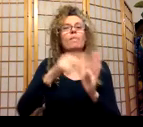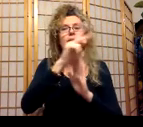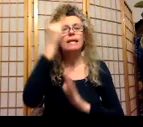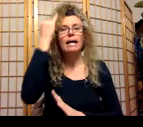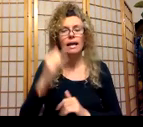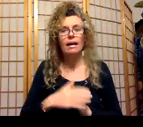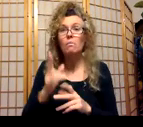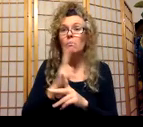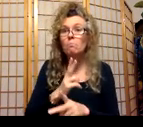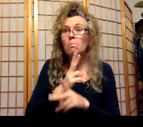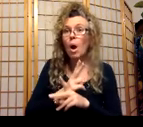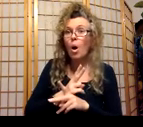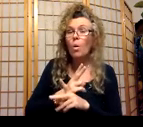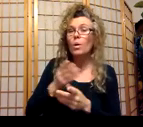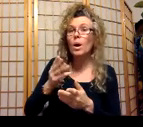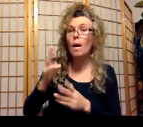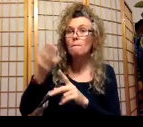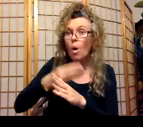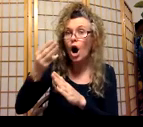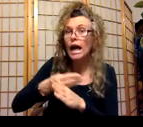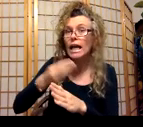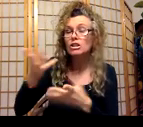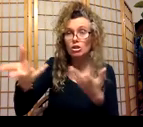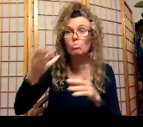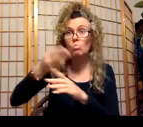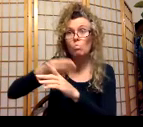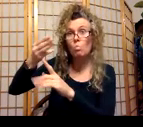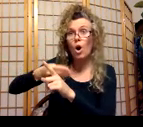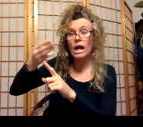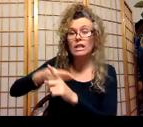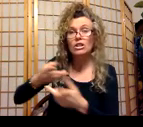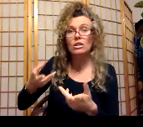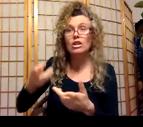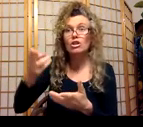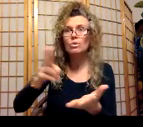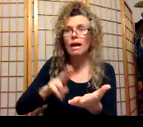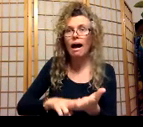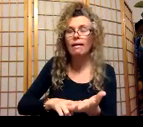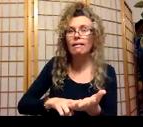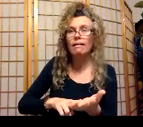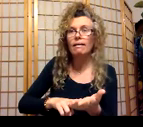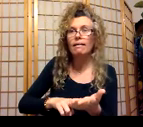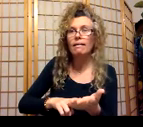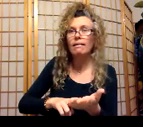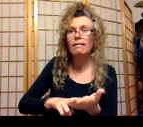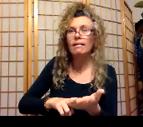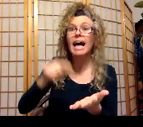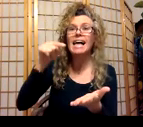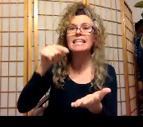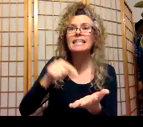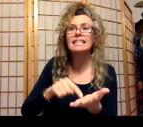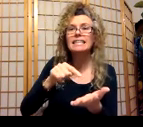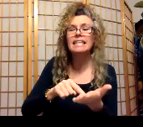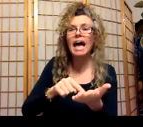for a loan or a mortgage, and you put your signature. The moment you do this, they create a debt on one side on your